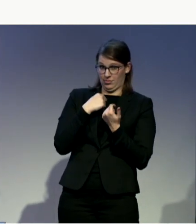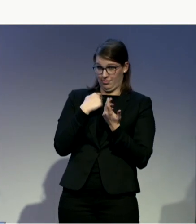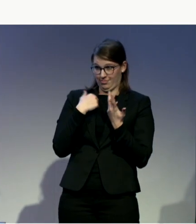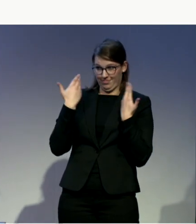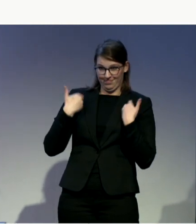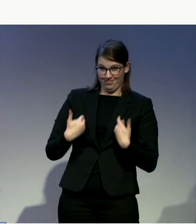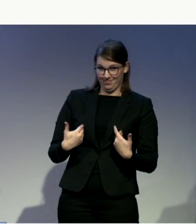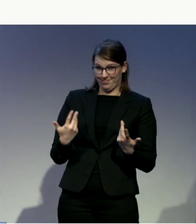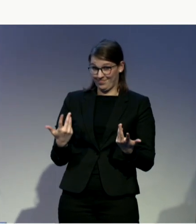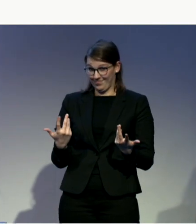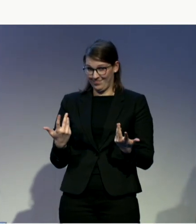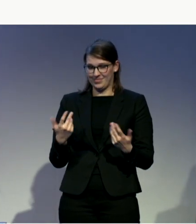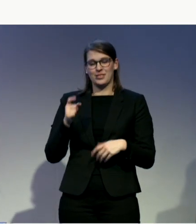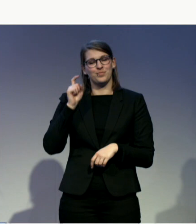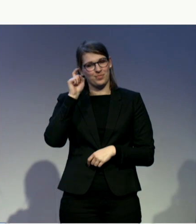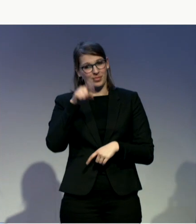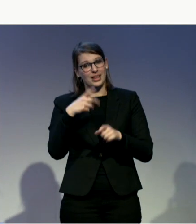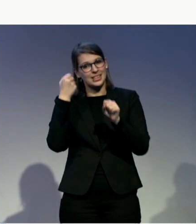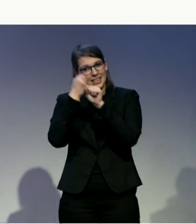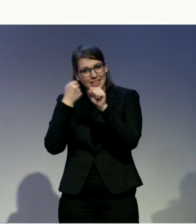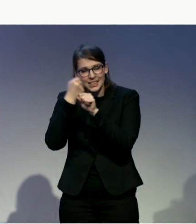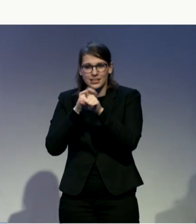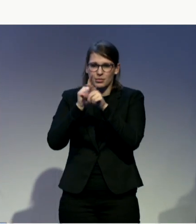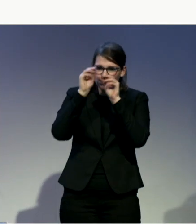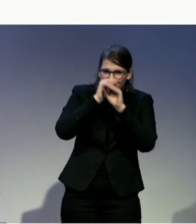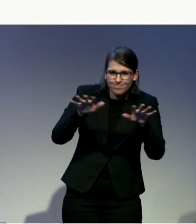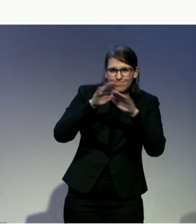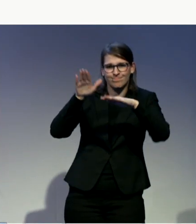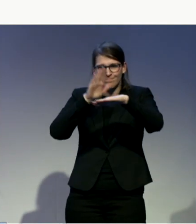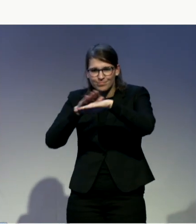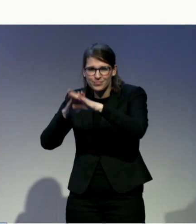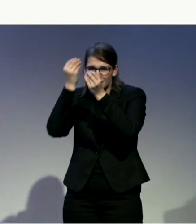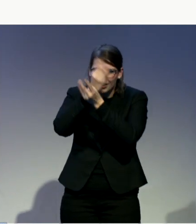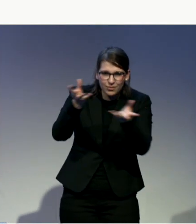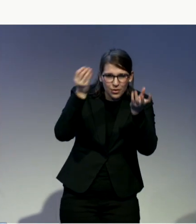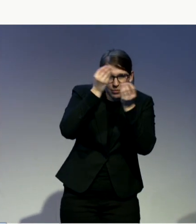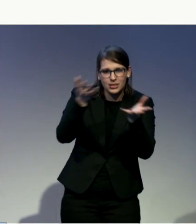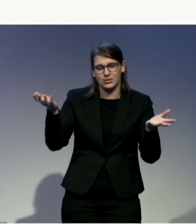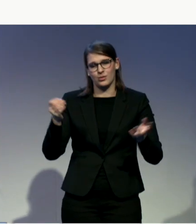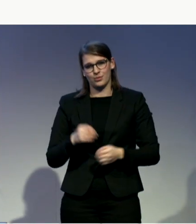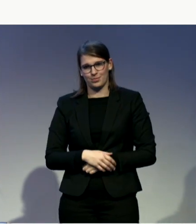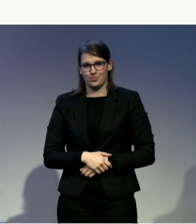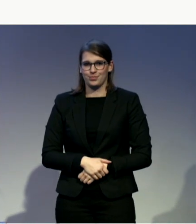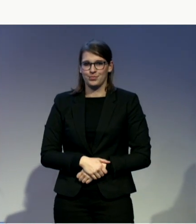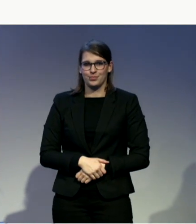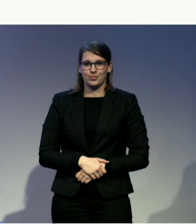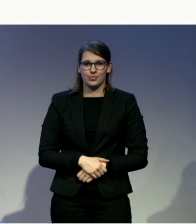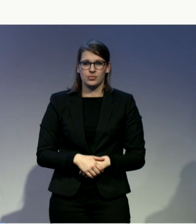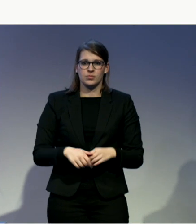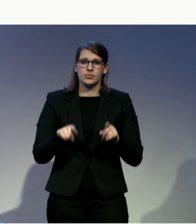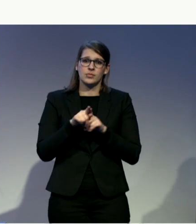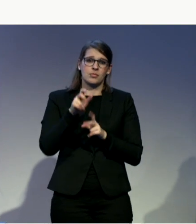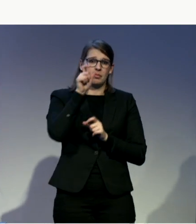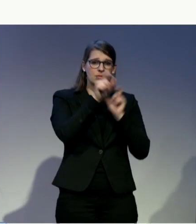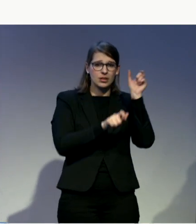can sensitize our societies that, when somebody has got passion or somebody has got a talent or somebody wants to